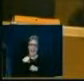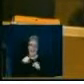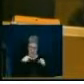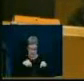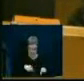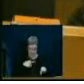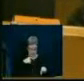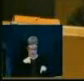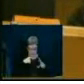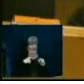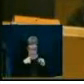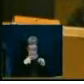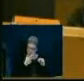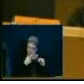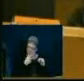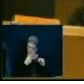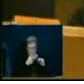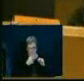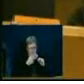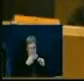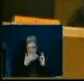says no.